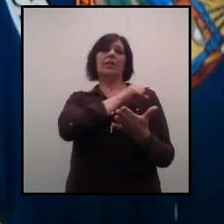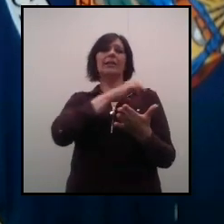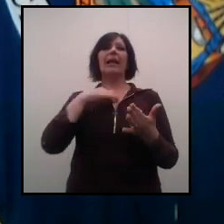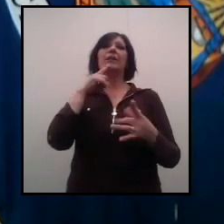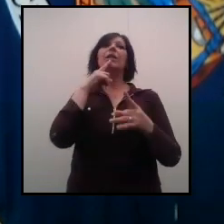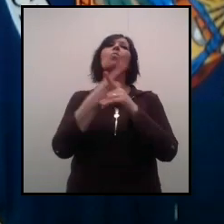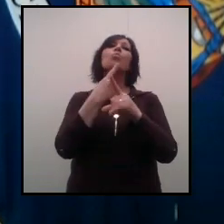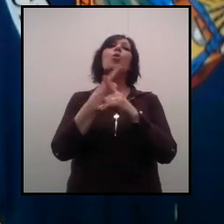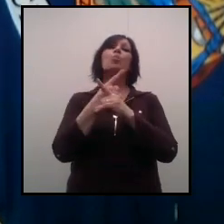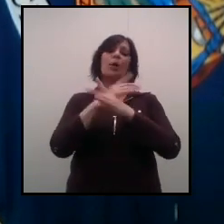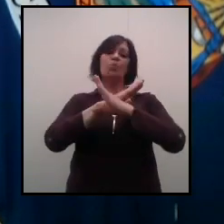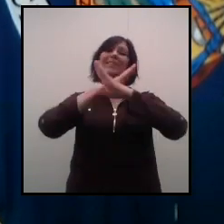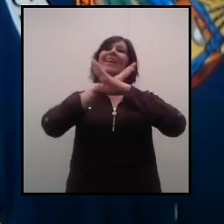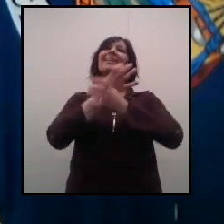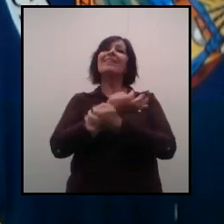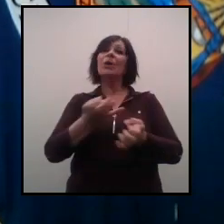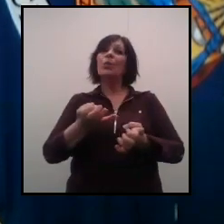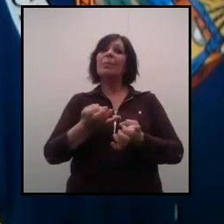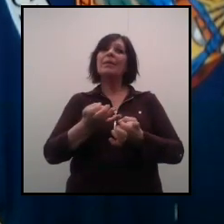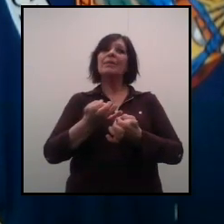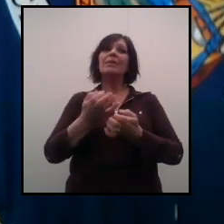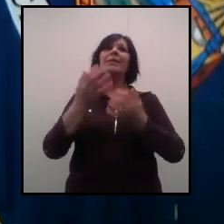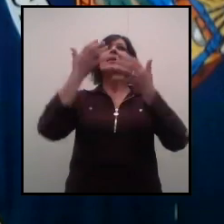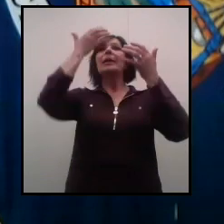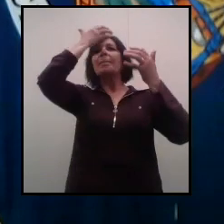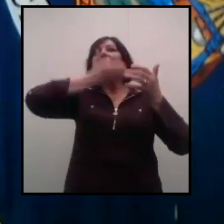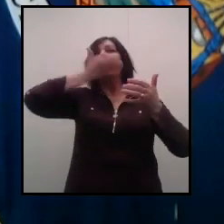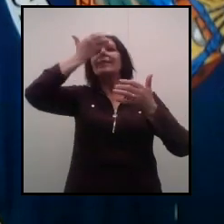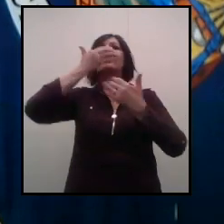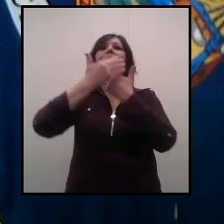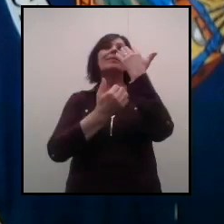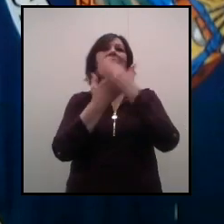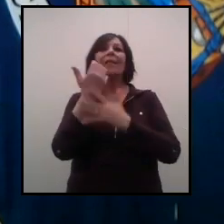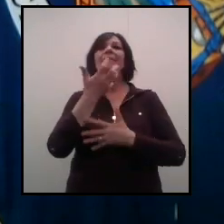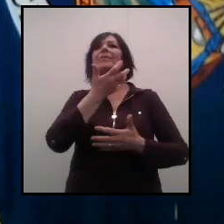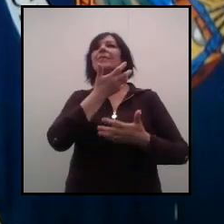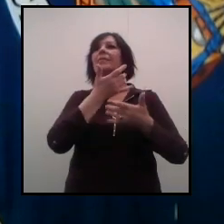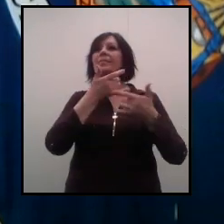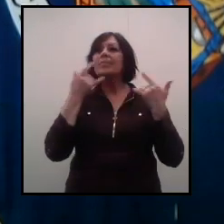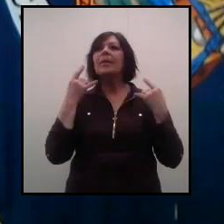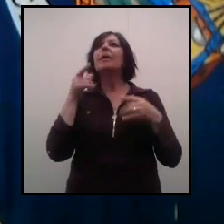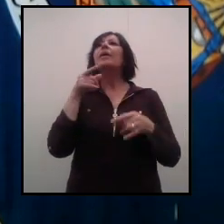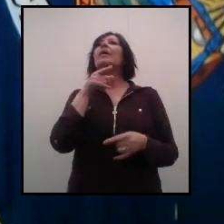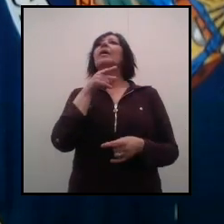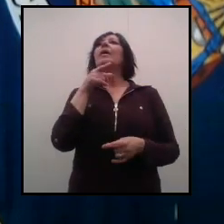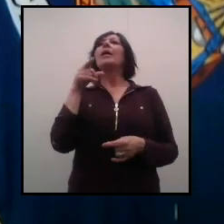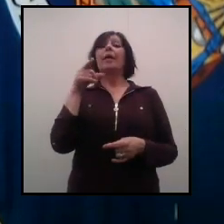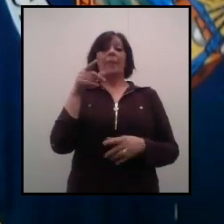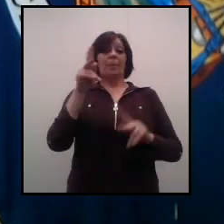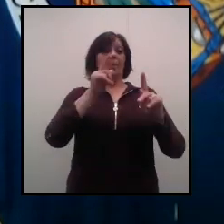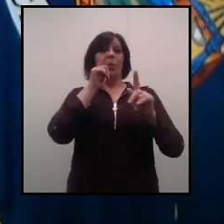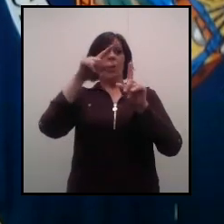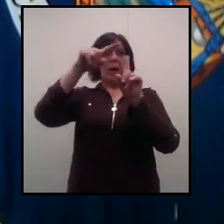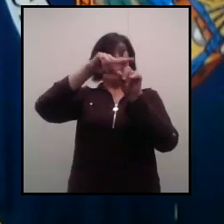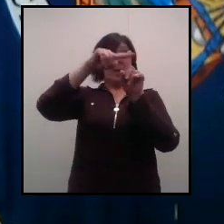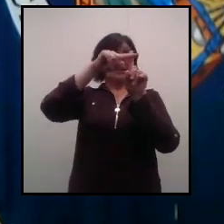personal protective equipment, and that the residents that are COVID-19 positive are isolated. Also, our